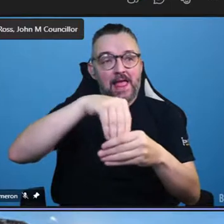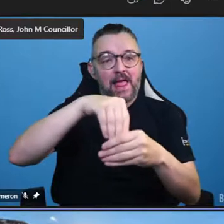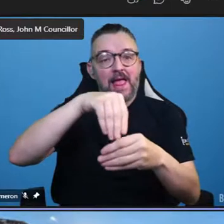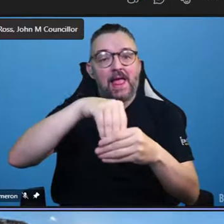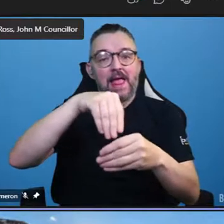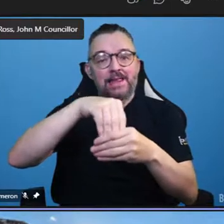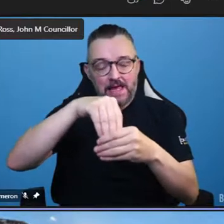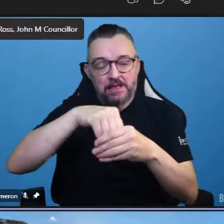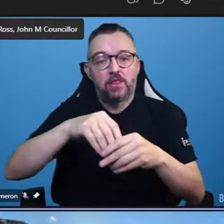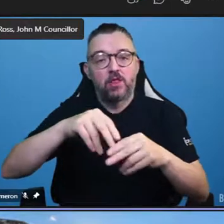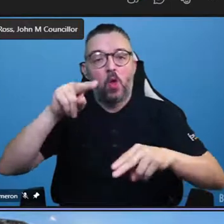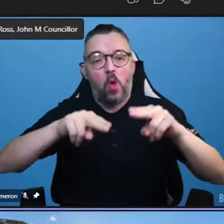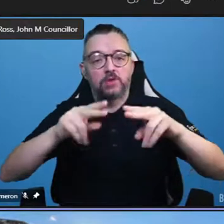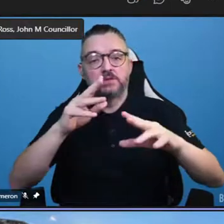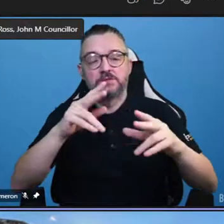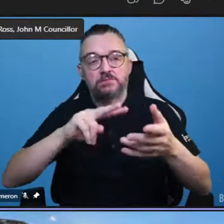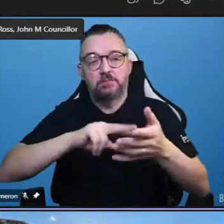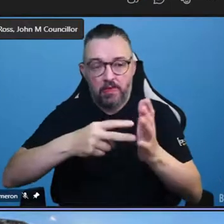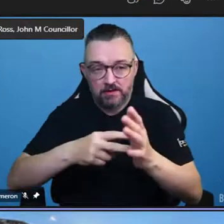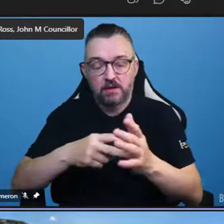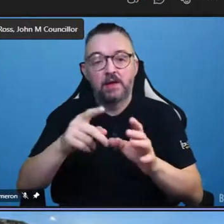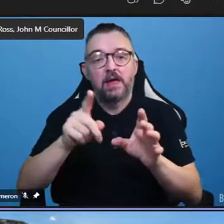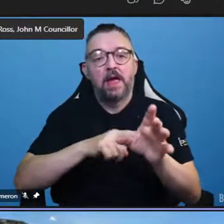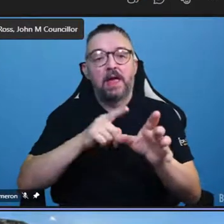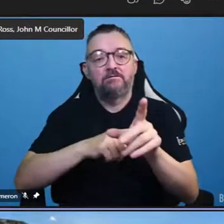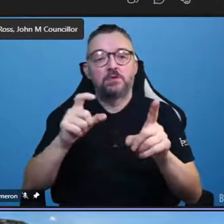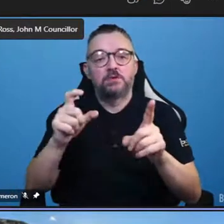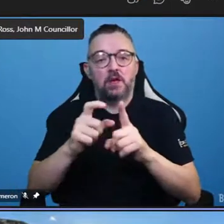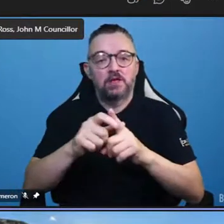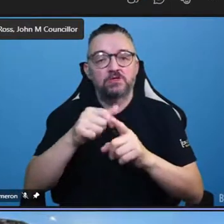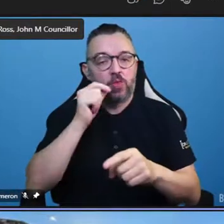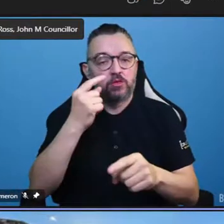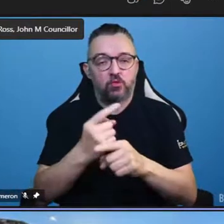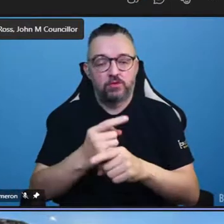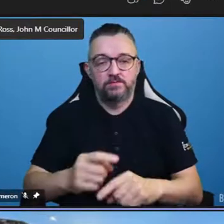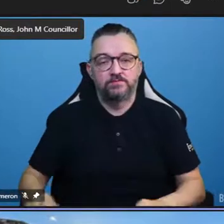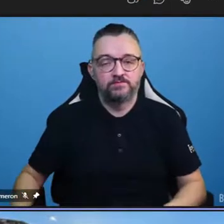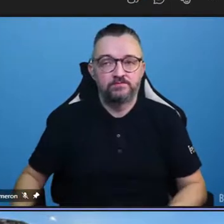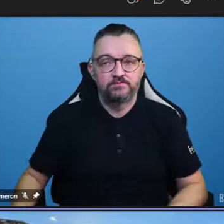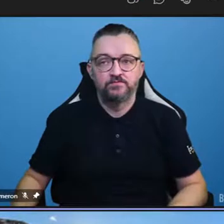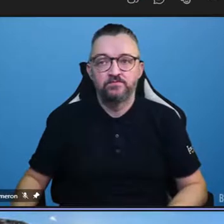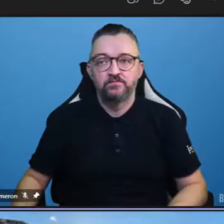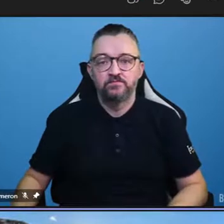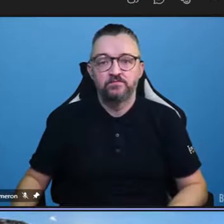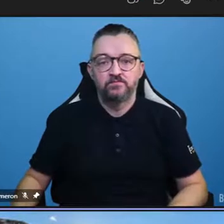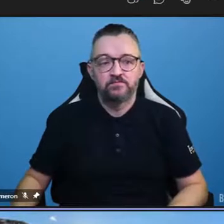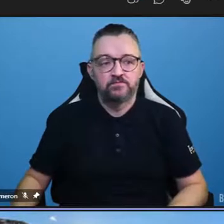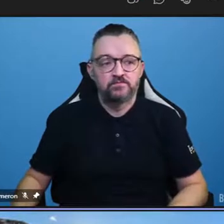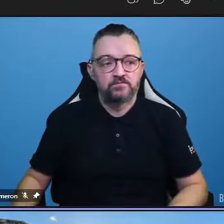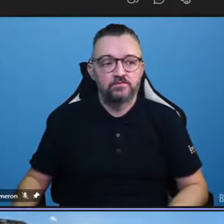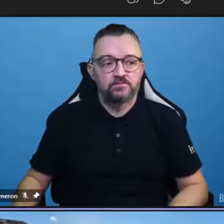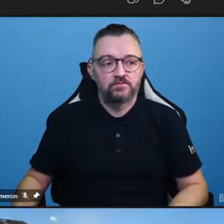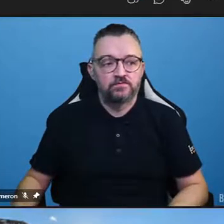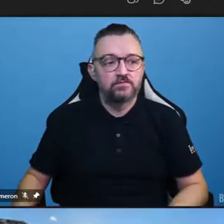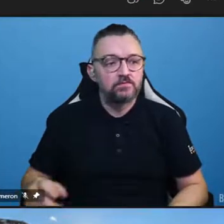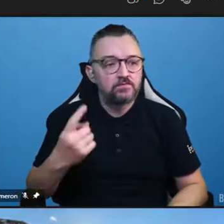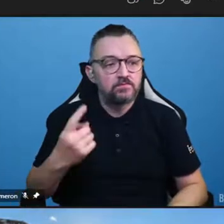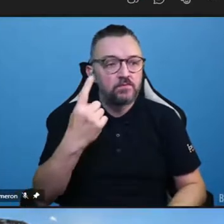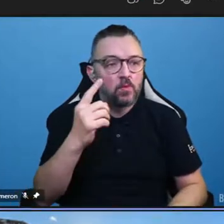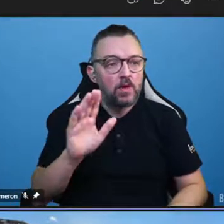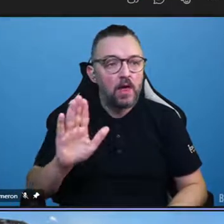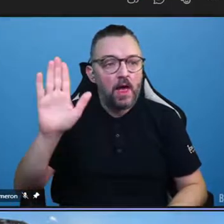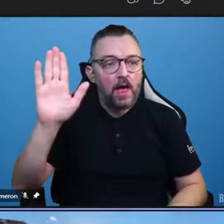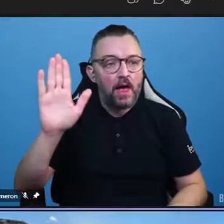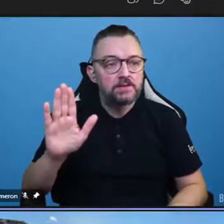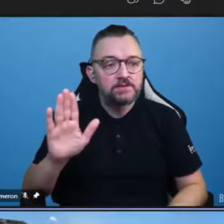March 2021. And Yvonne Douglas is going to speak to this. I think we've got a raised hand. Do we want to take